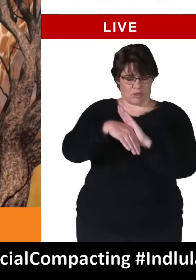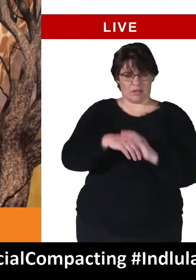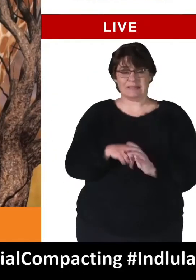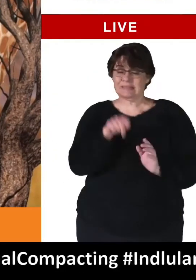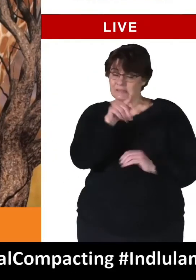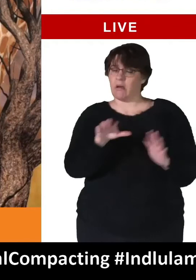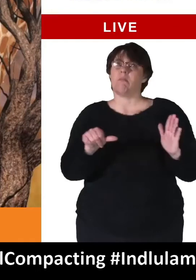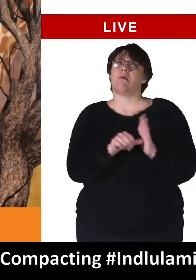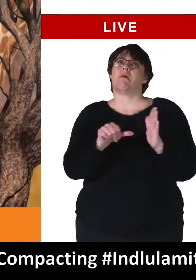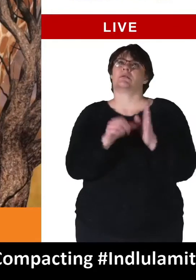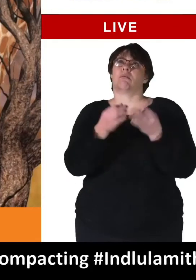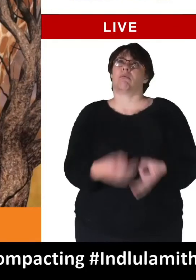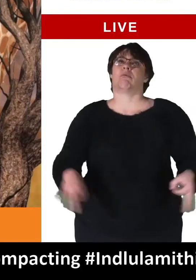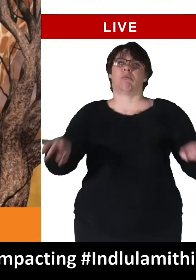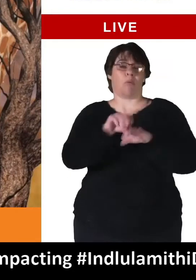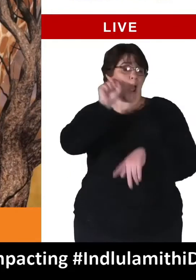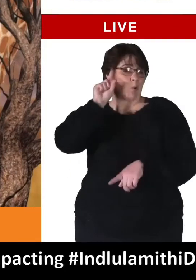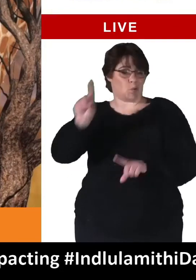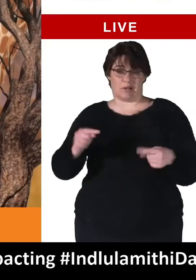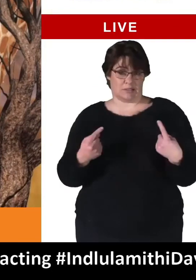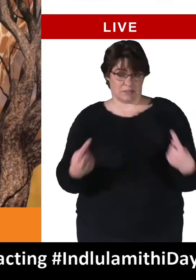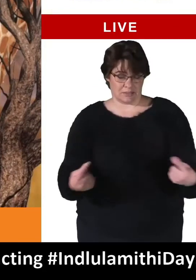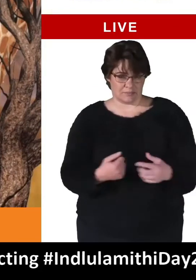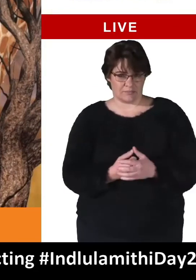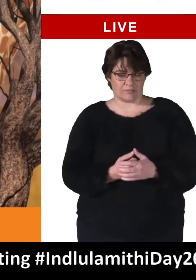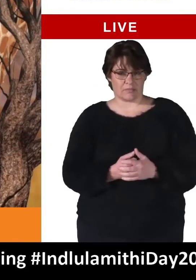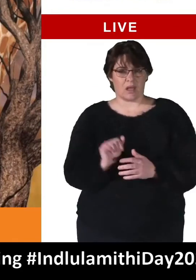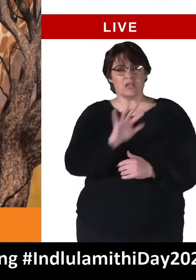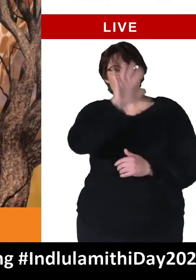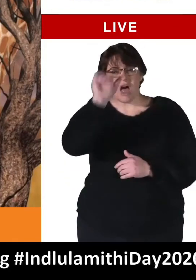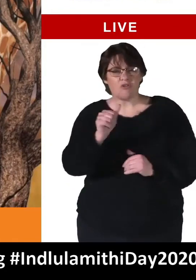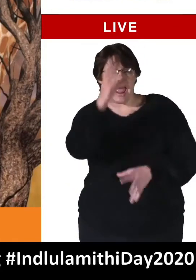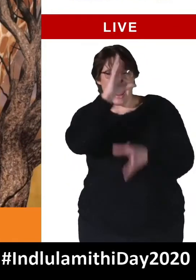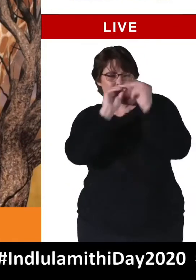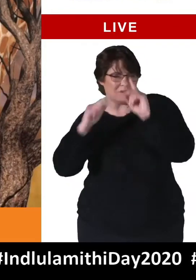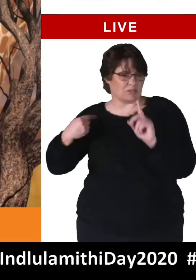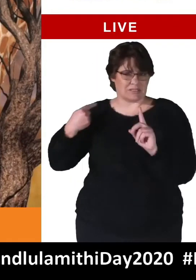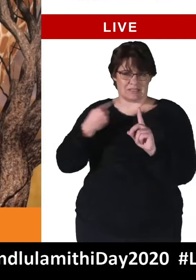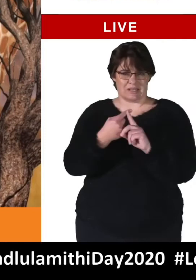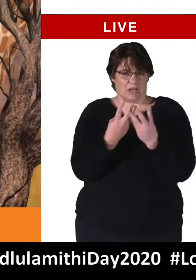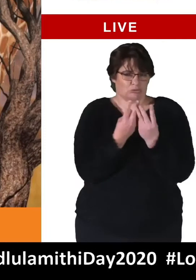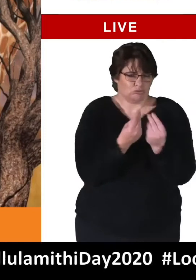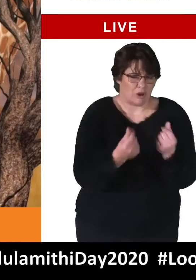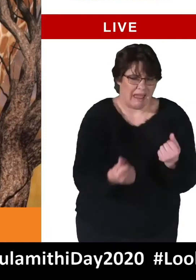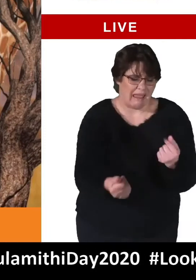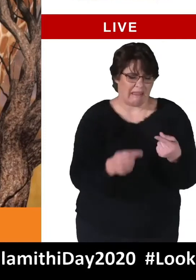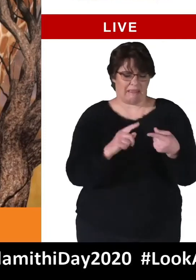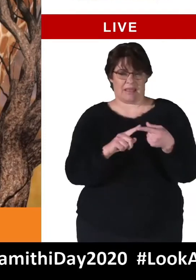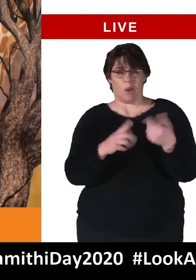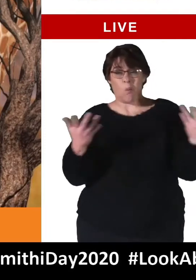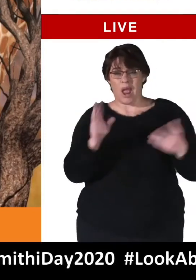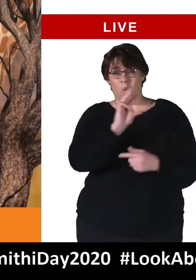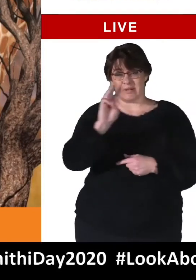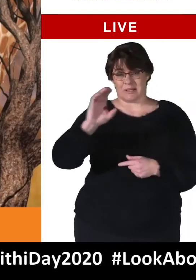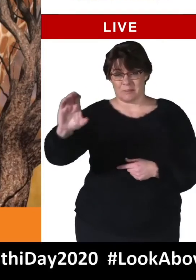most important that you can't ignore. That South Africa has experienced drought, especially in the